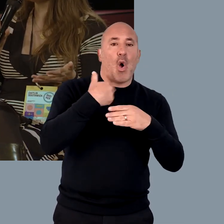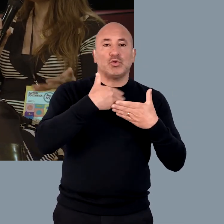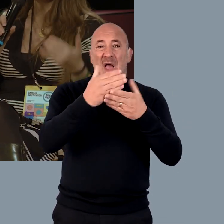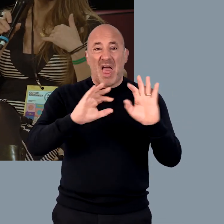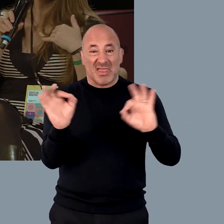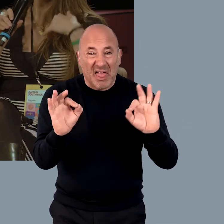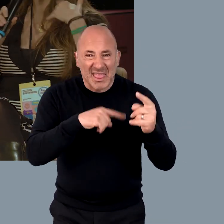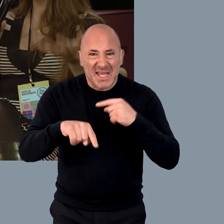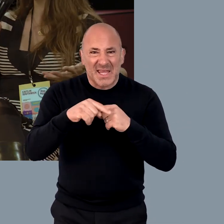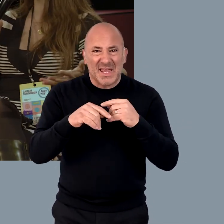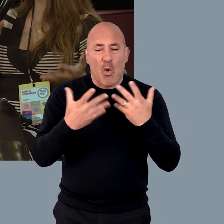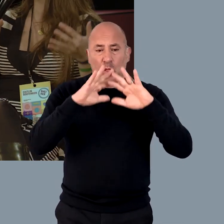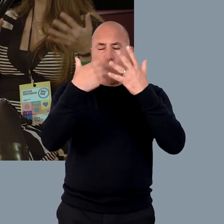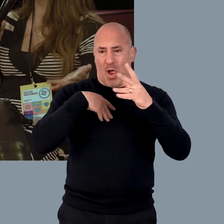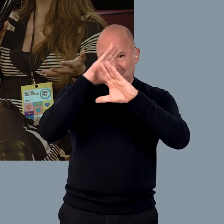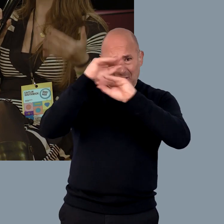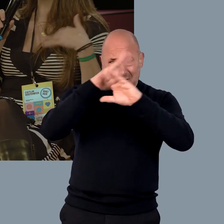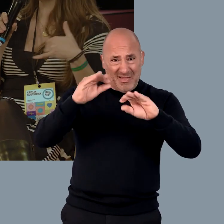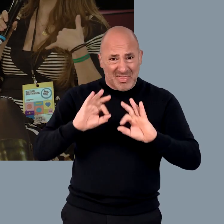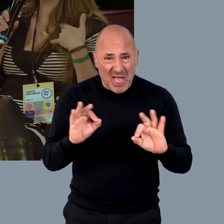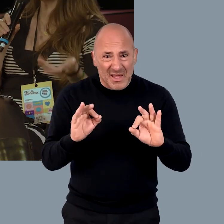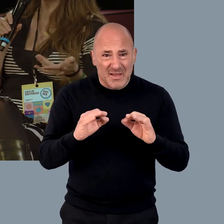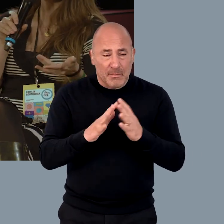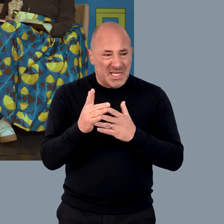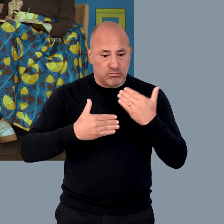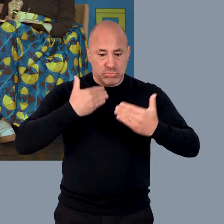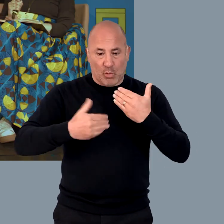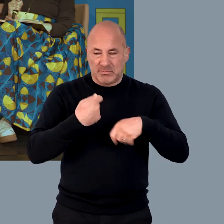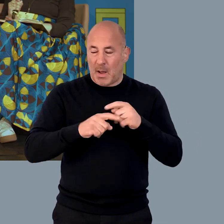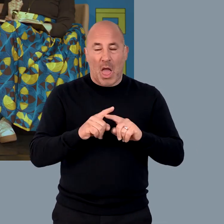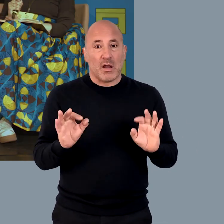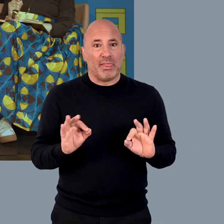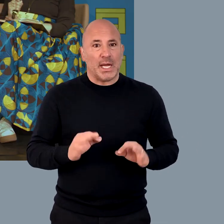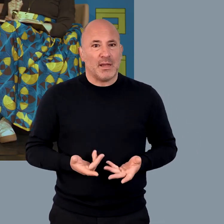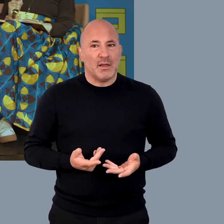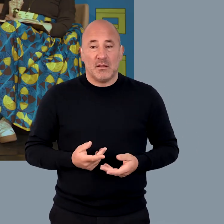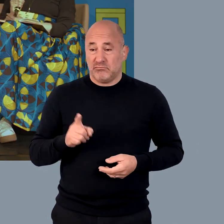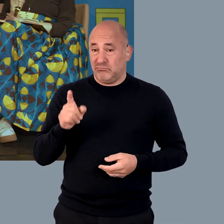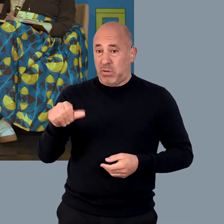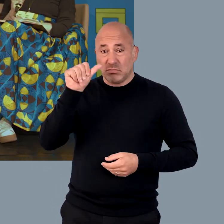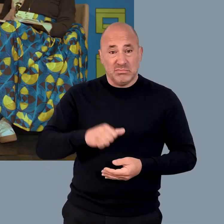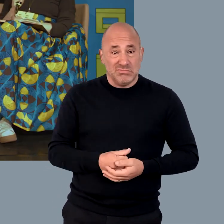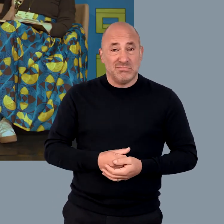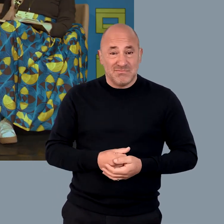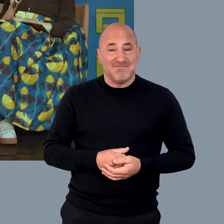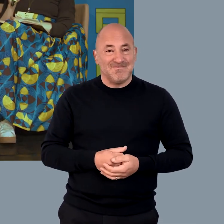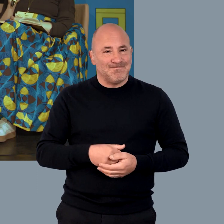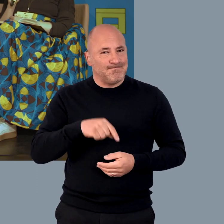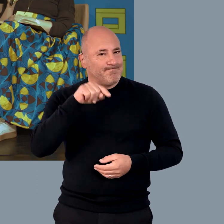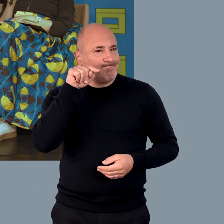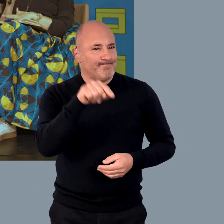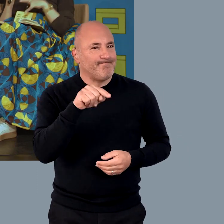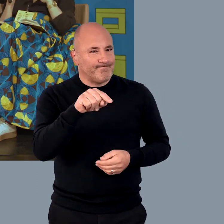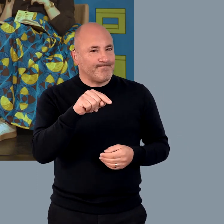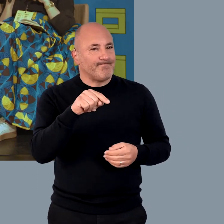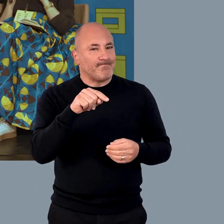each other, if we're not publicizing to the world that we are doing this, then we're not making any progress. Absolutely. And I think